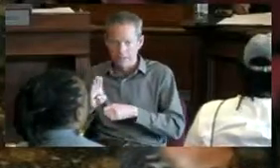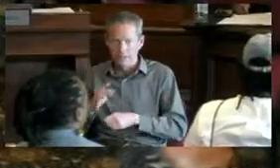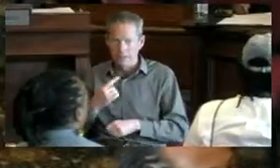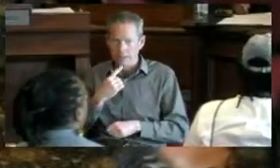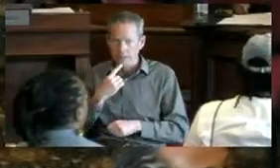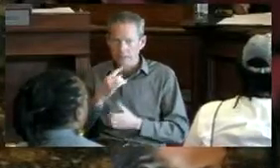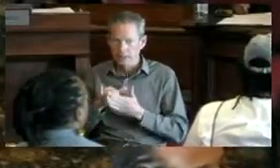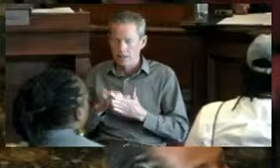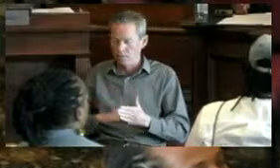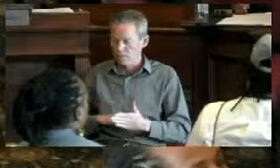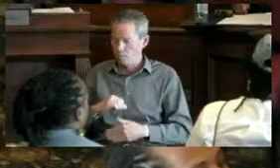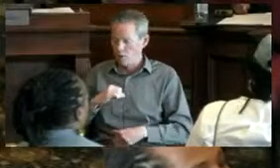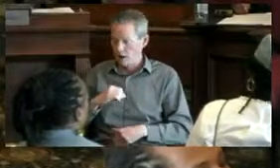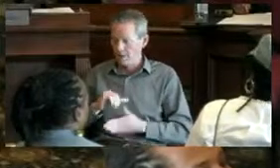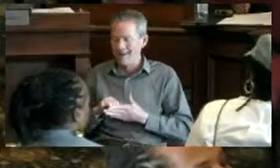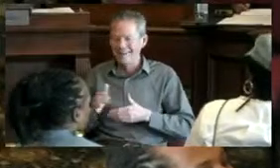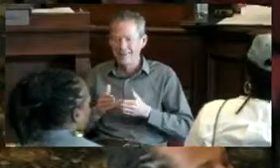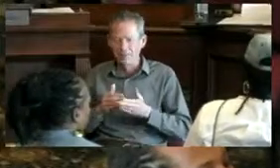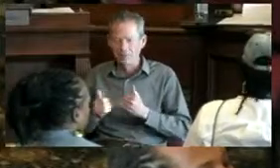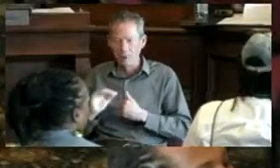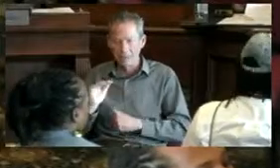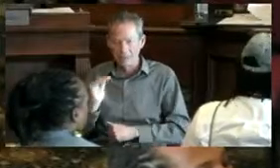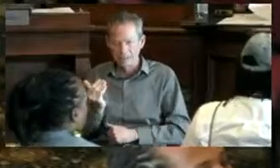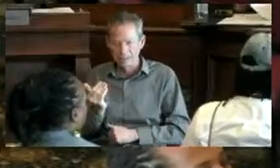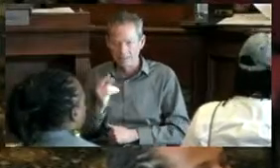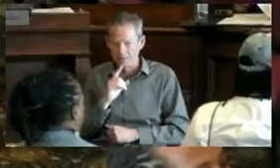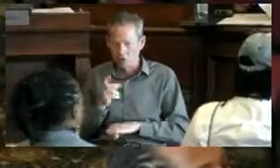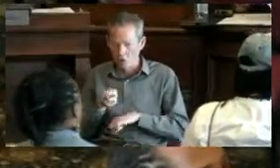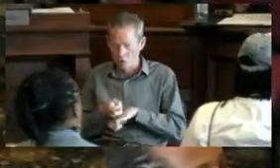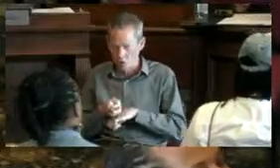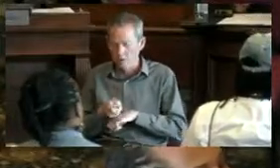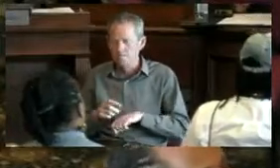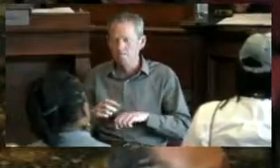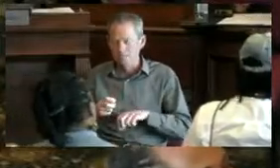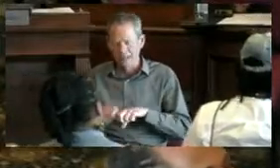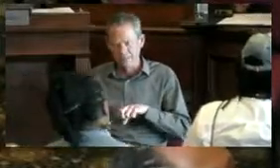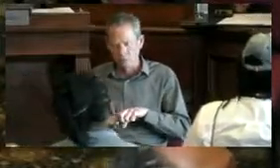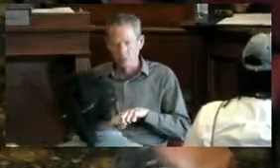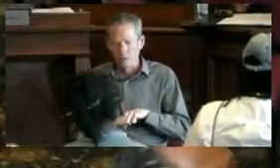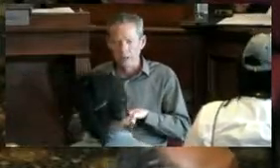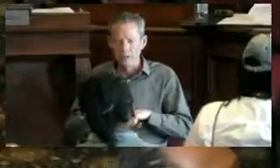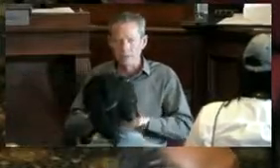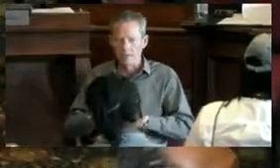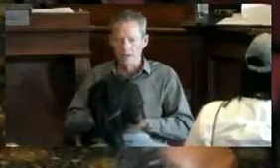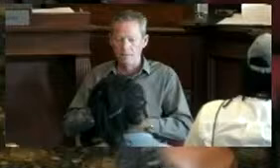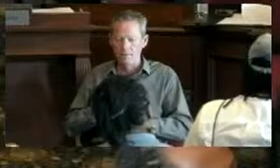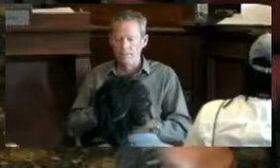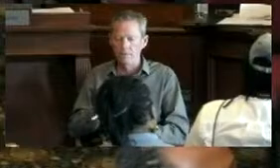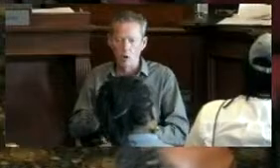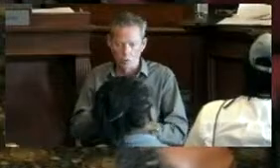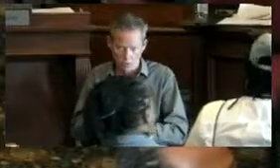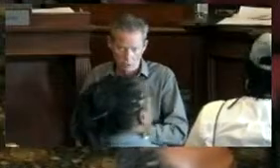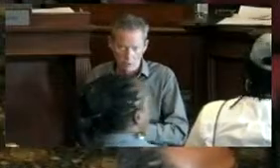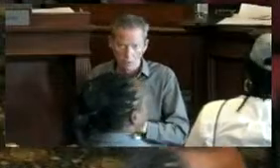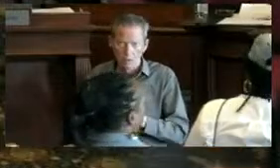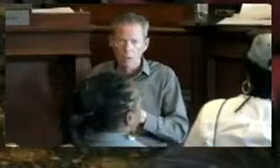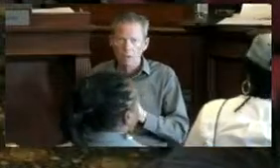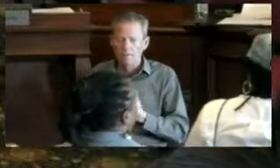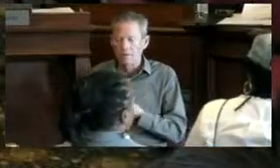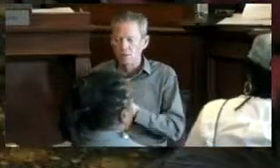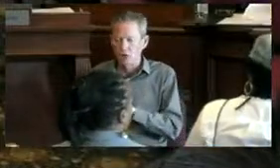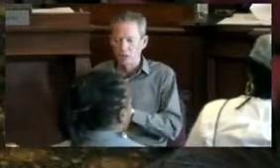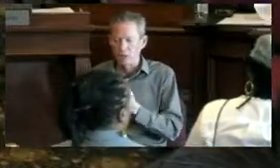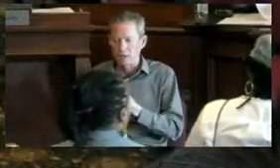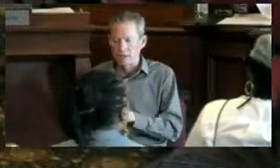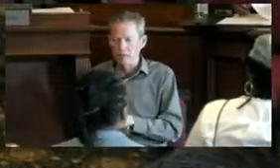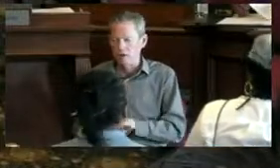I say that with pride that even though it seems very hard and it's difficult, I'm happy to be a part of this change.